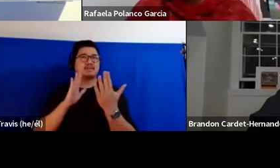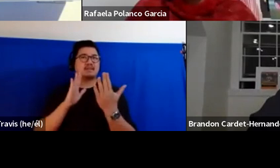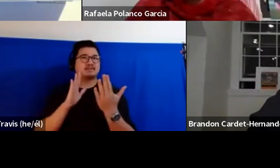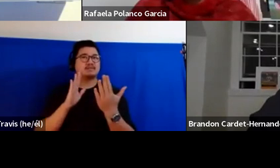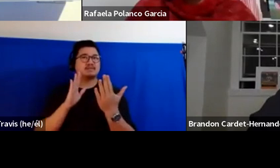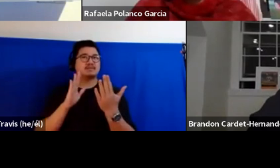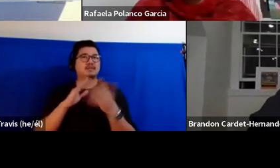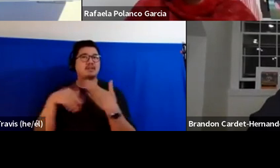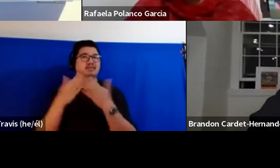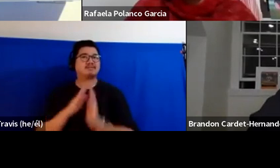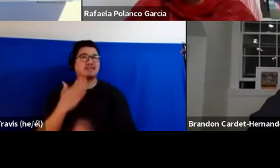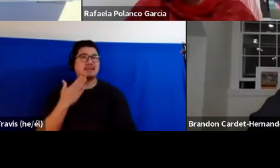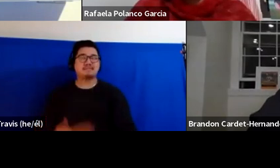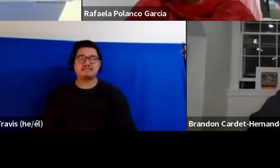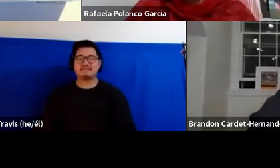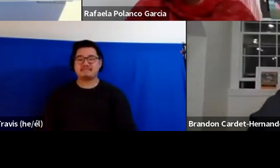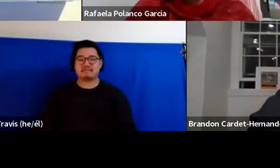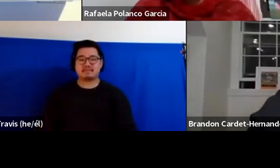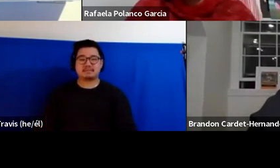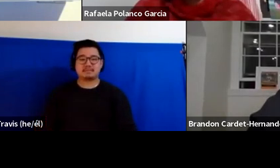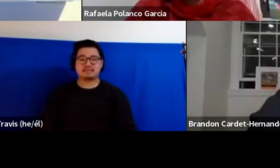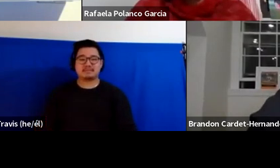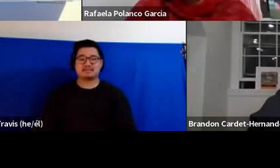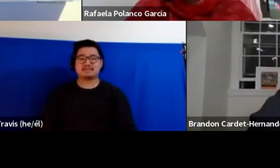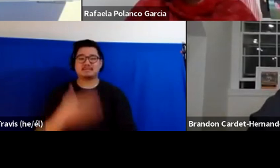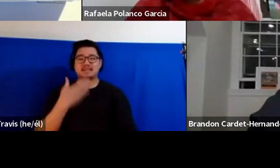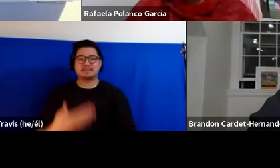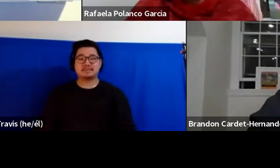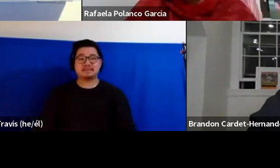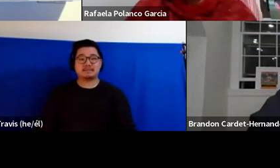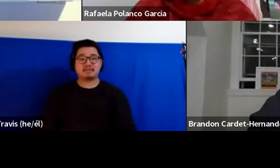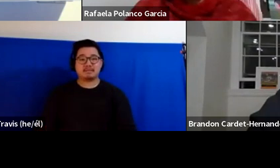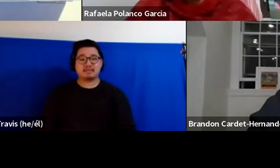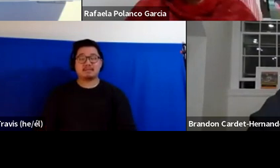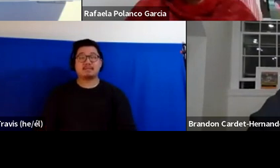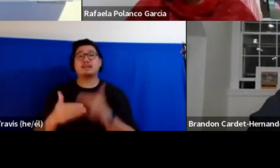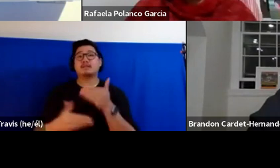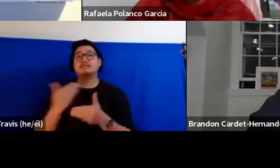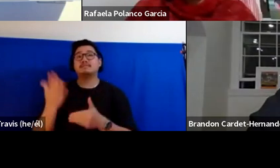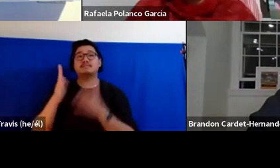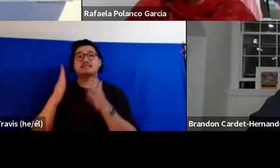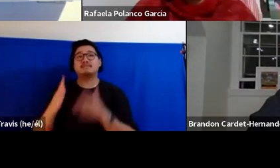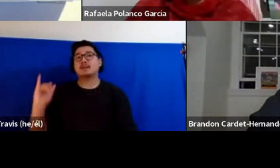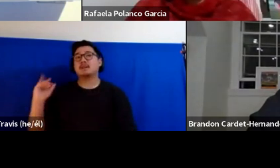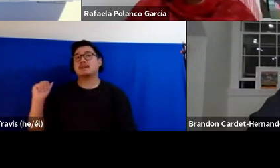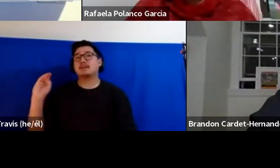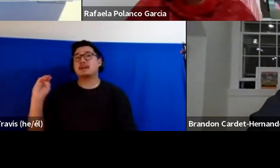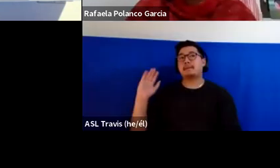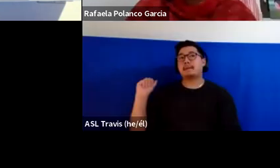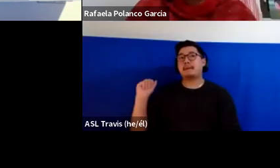for thank you thank you our next speaker is yamaris matthias